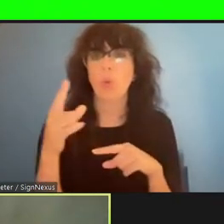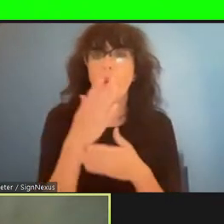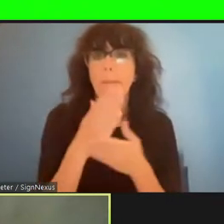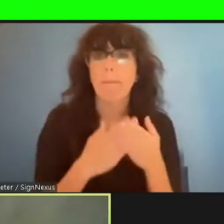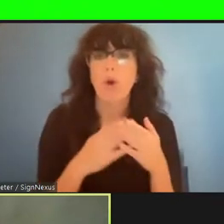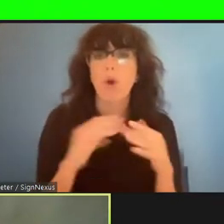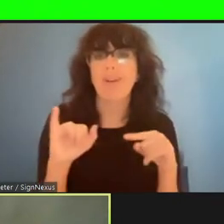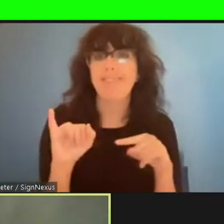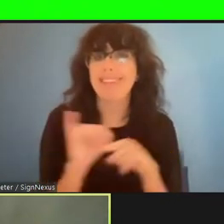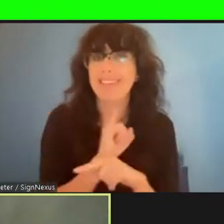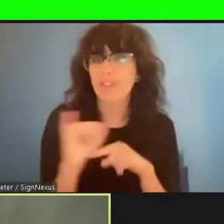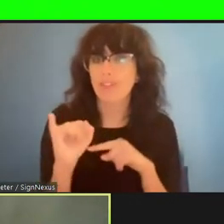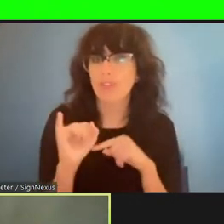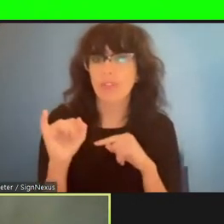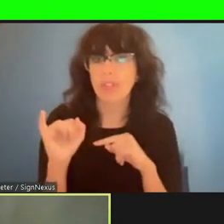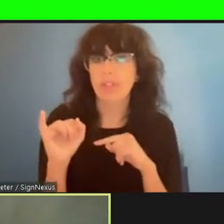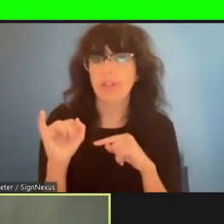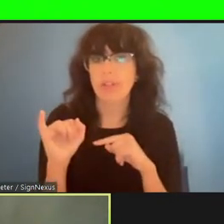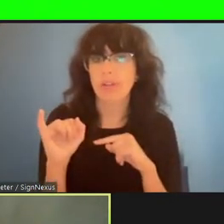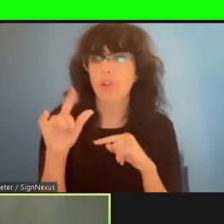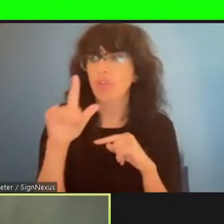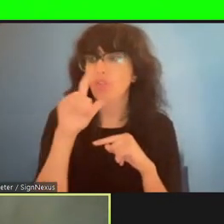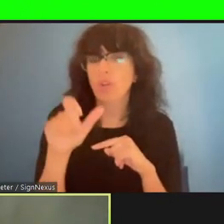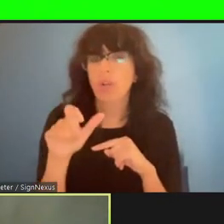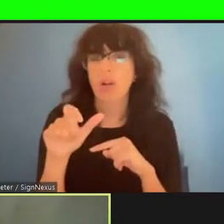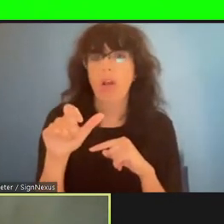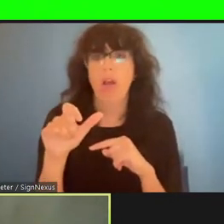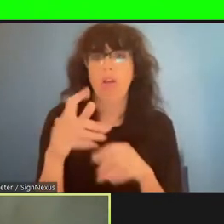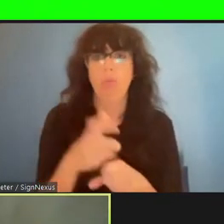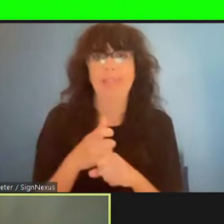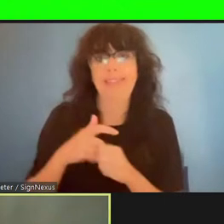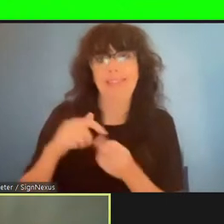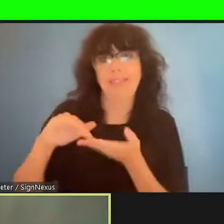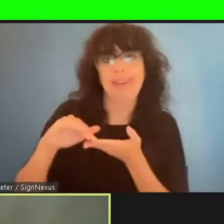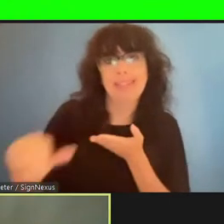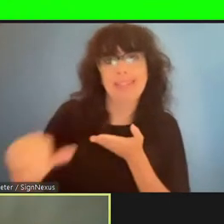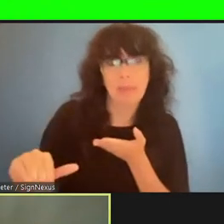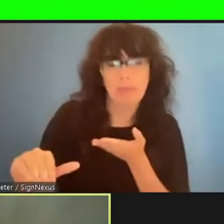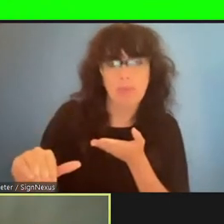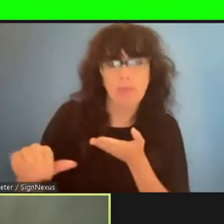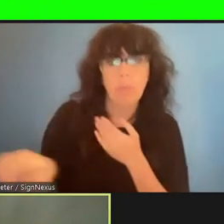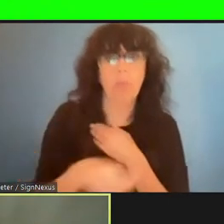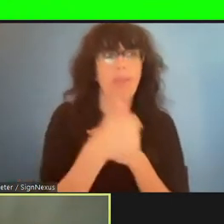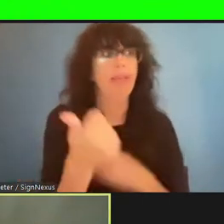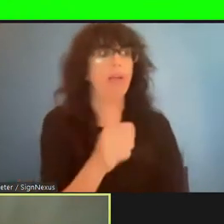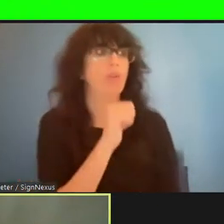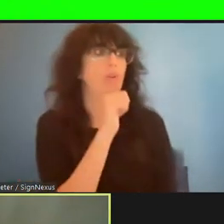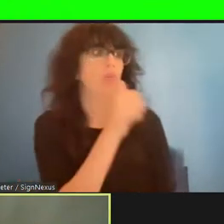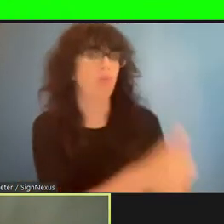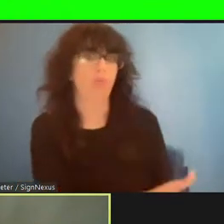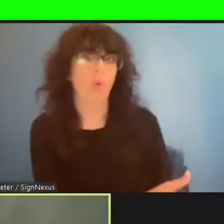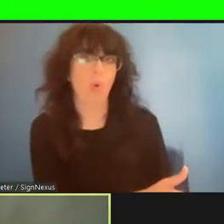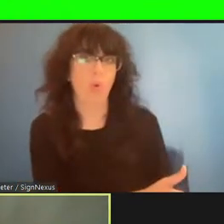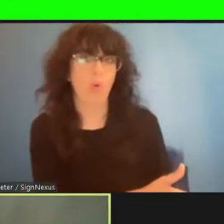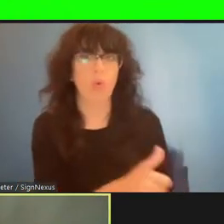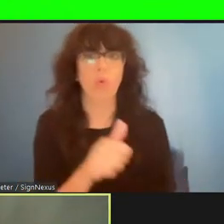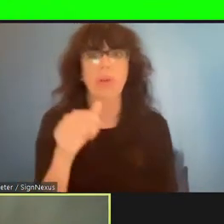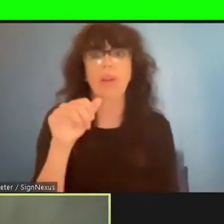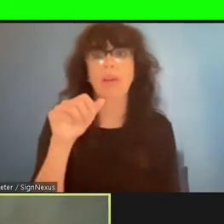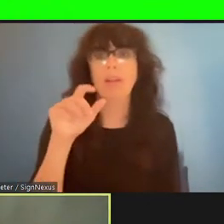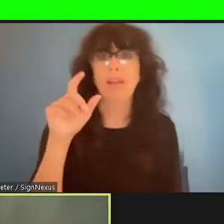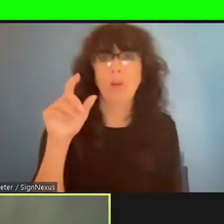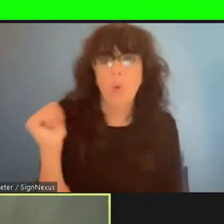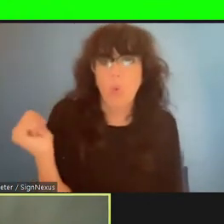industry should not receive an exemption while other do not all livery taxi and fhv drivers